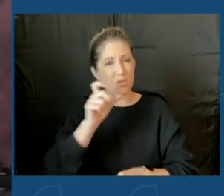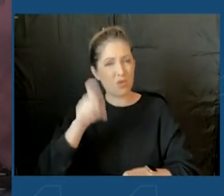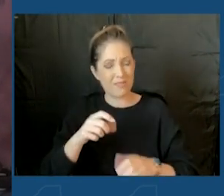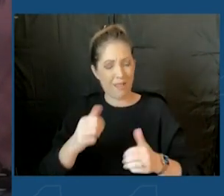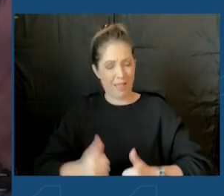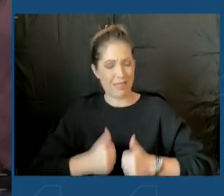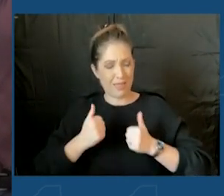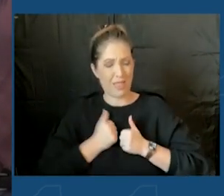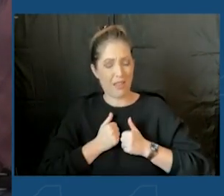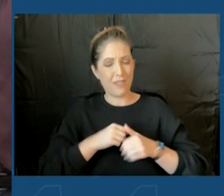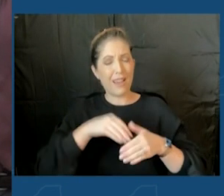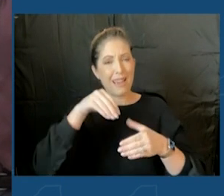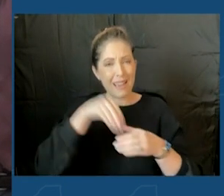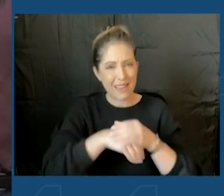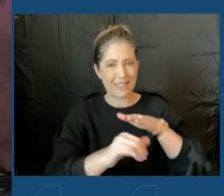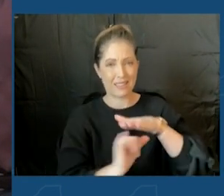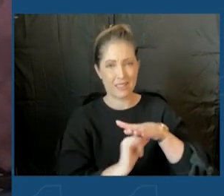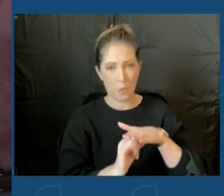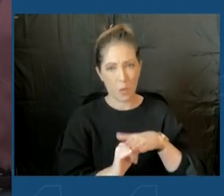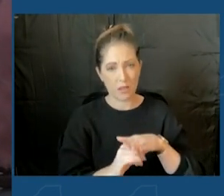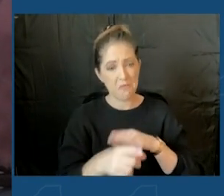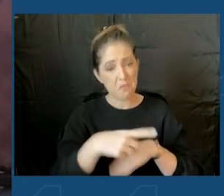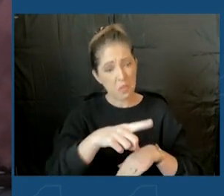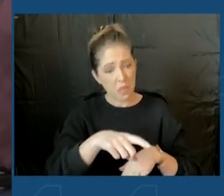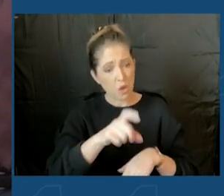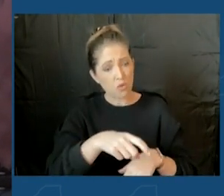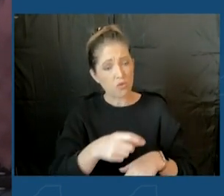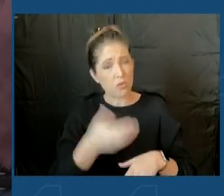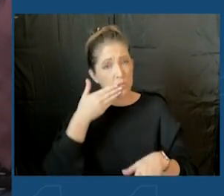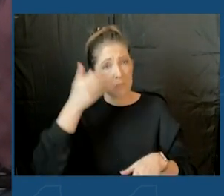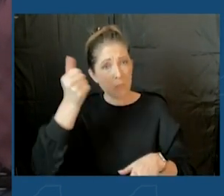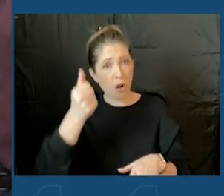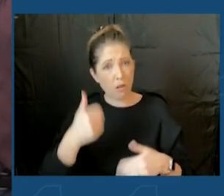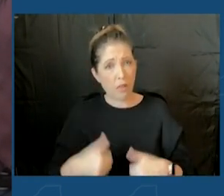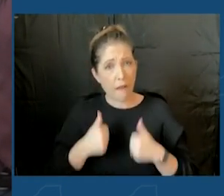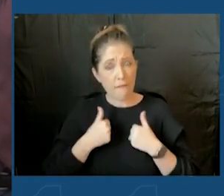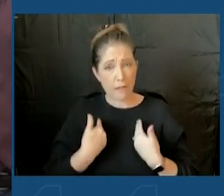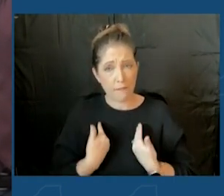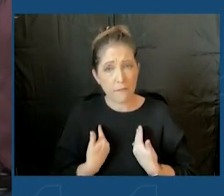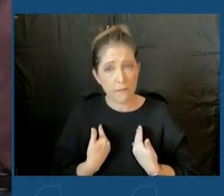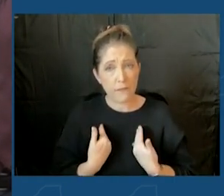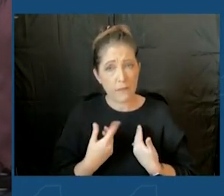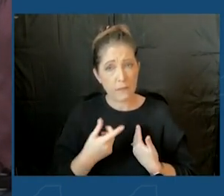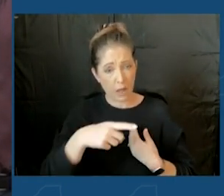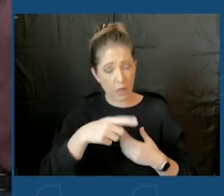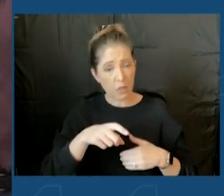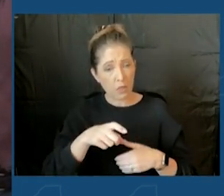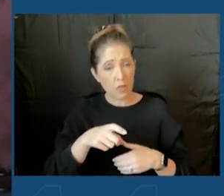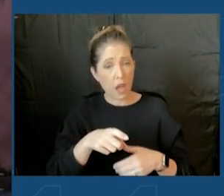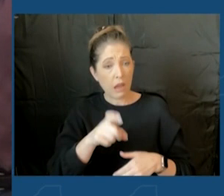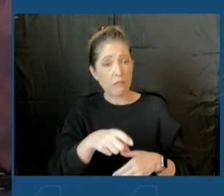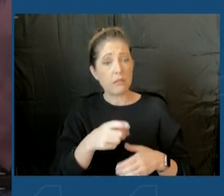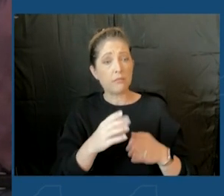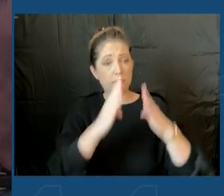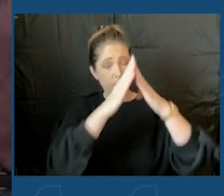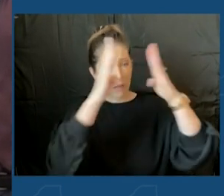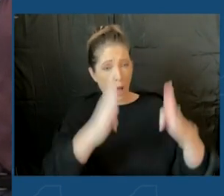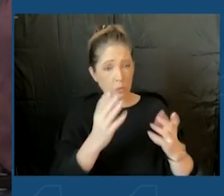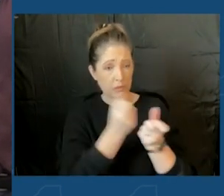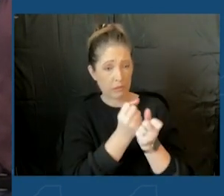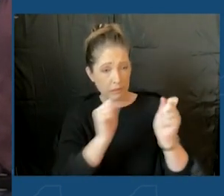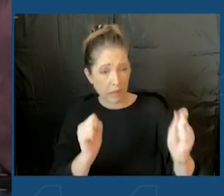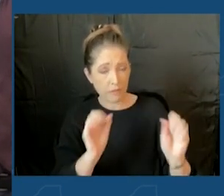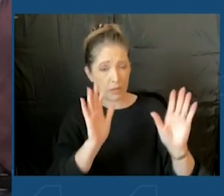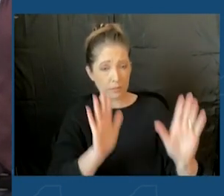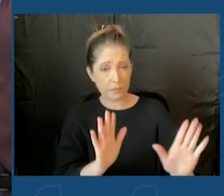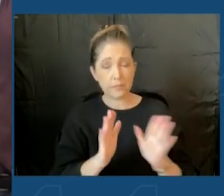station. They deserve better. They deserve the sanctity of a good, safe roof over their heads as well. So I'm committed